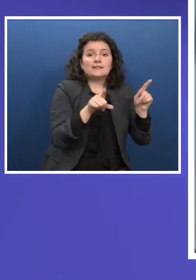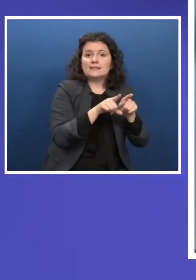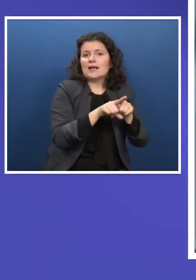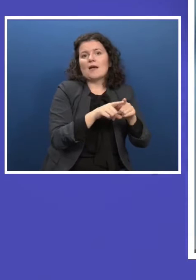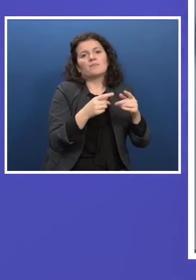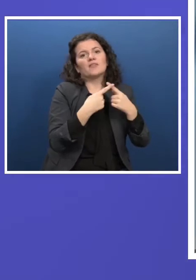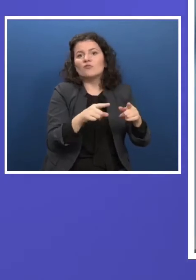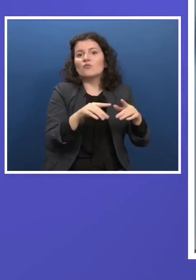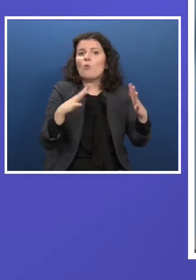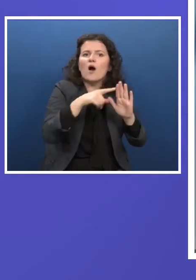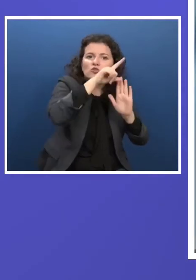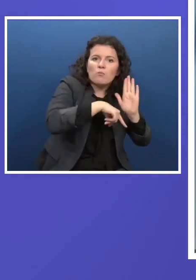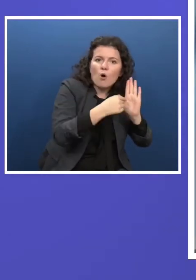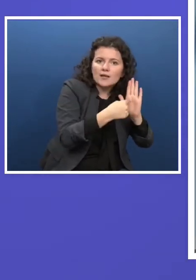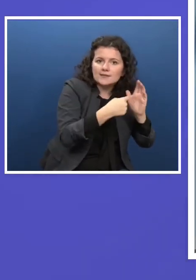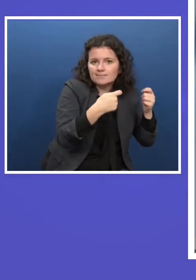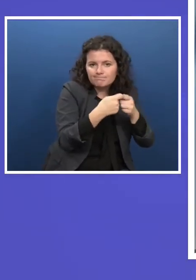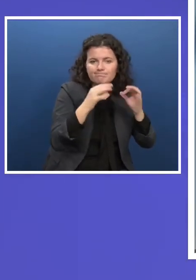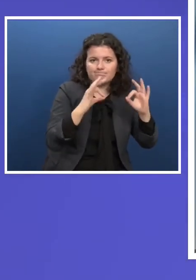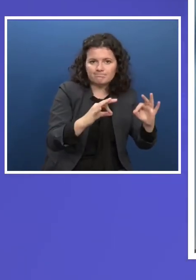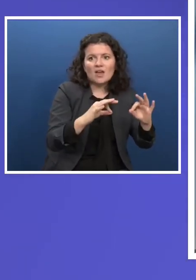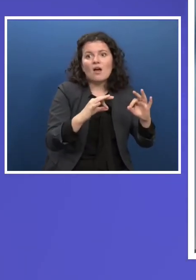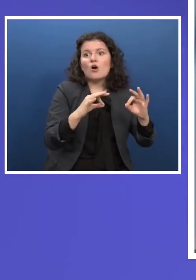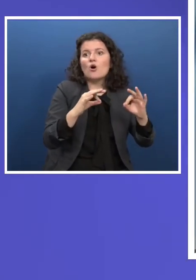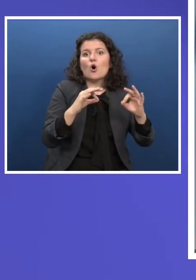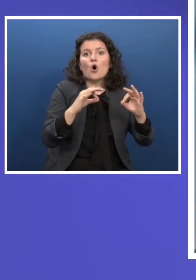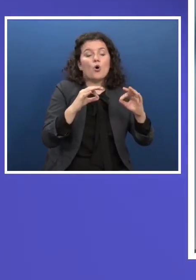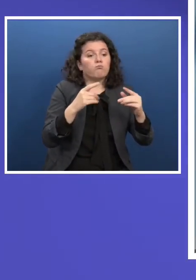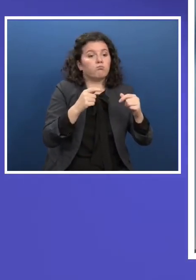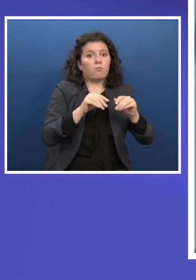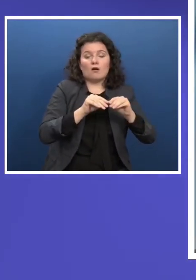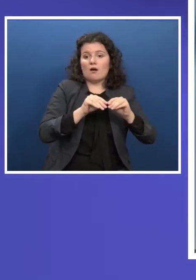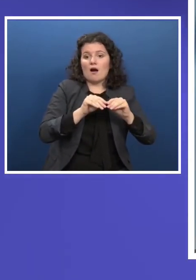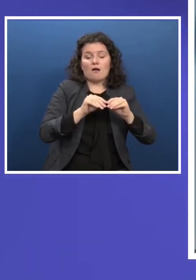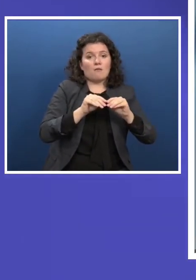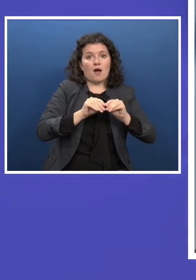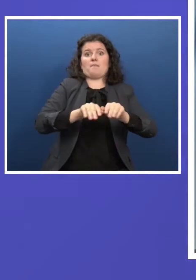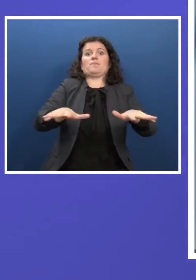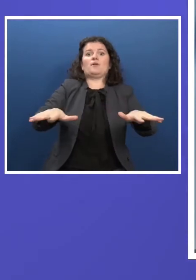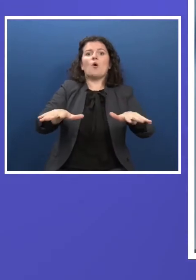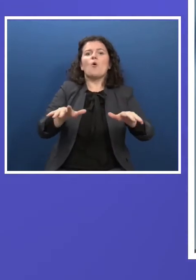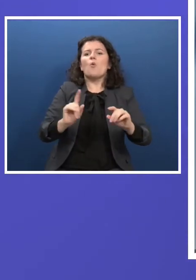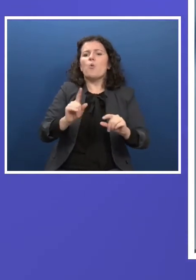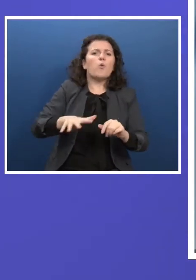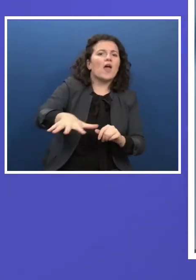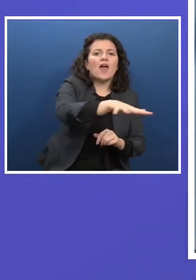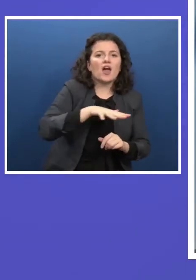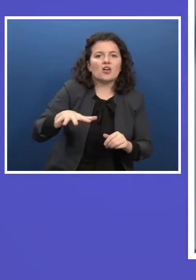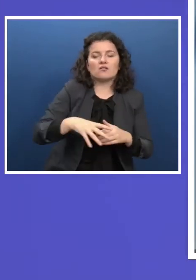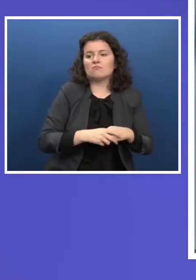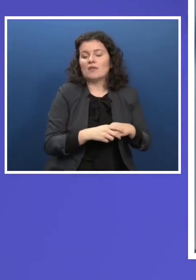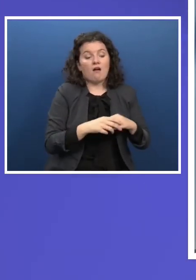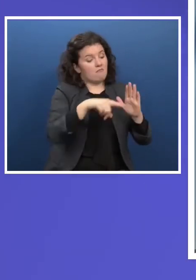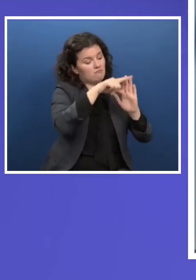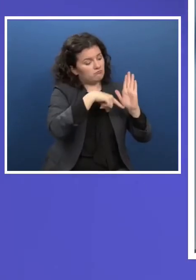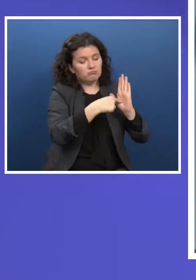are policies succeeding also in achieving goals or more integration of women into leadership positions,